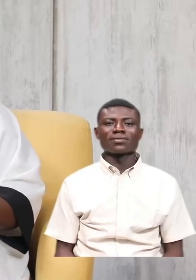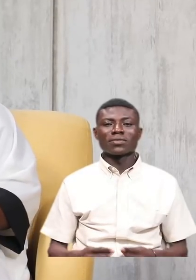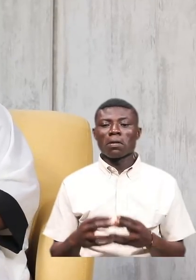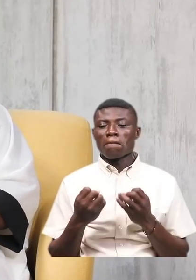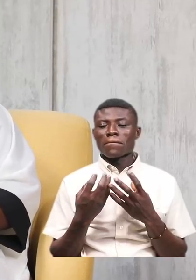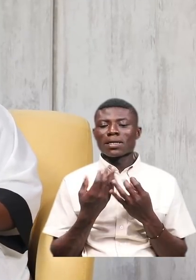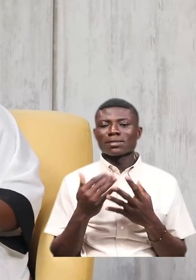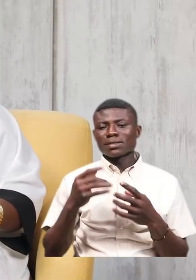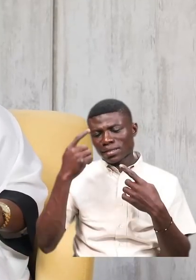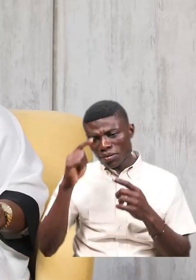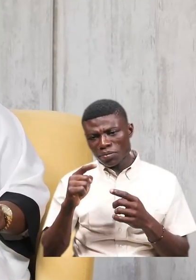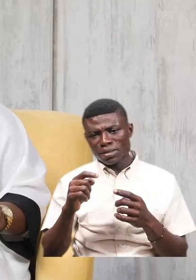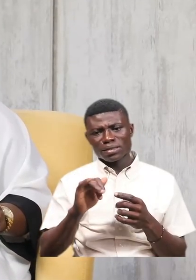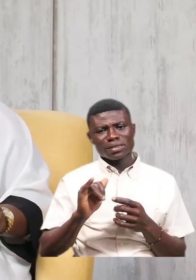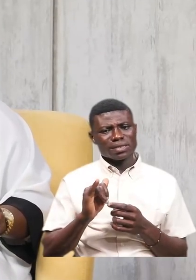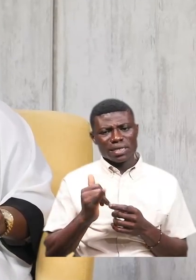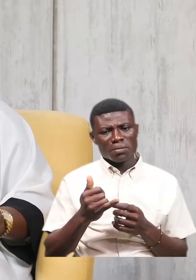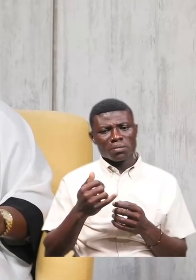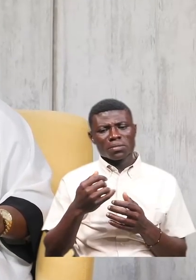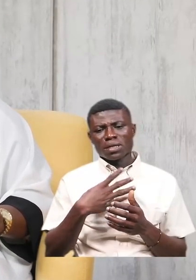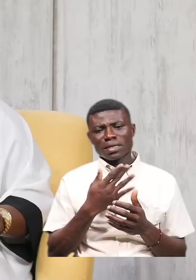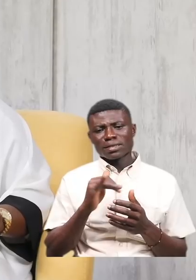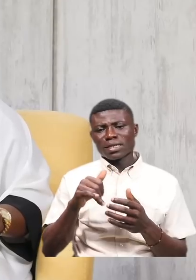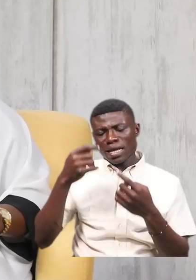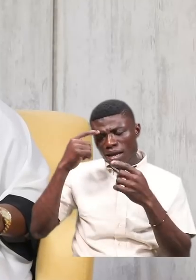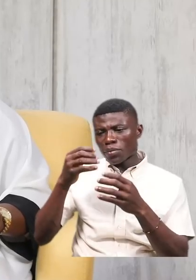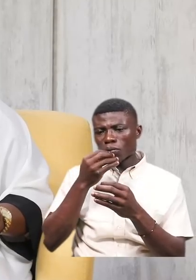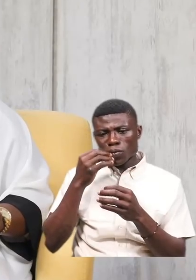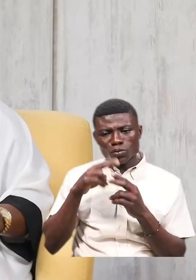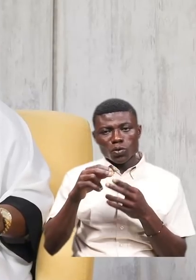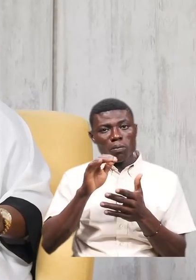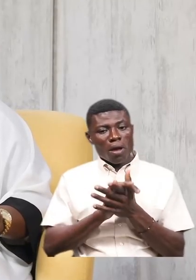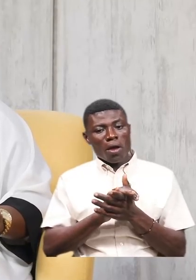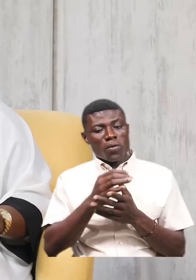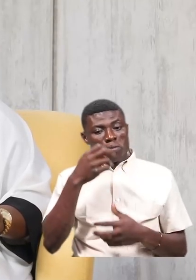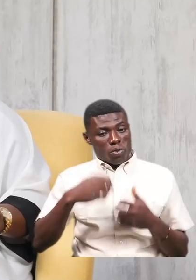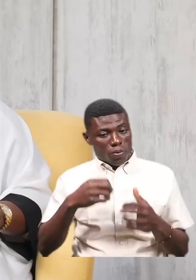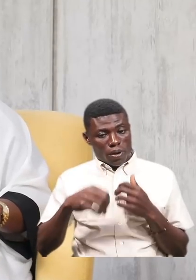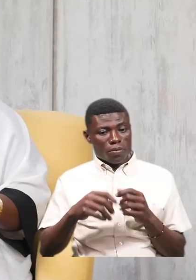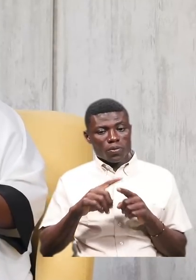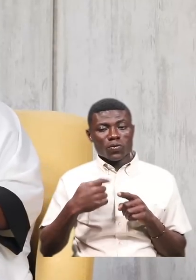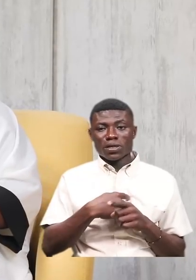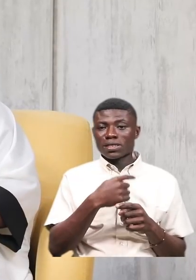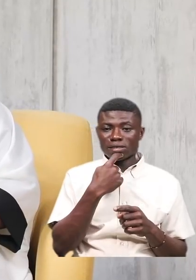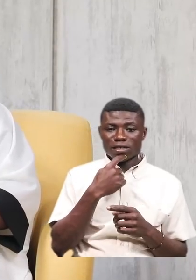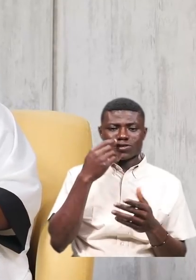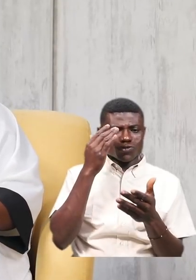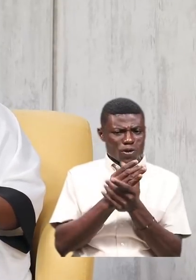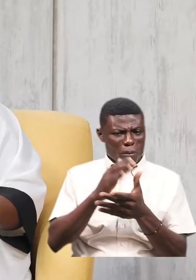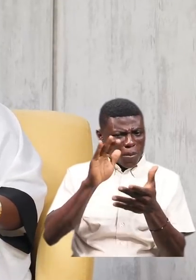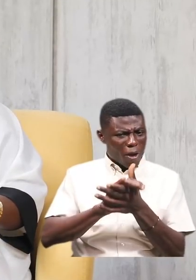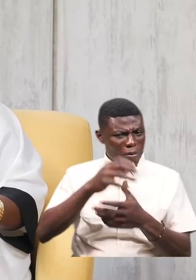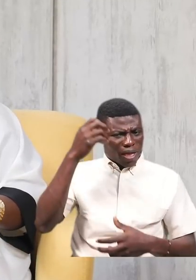And some ni be chum se kankro for fee. Wei aware mu nsem ni bia ne ka se stop marital